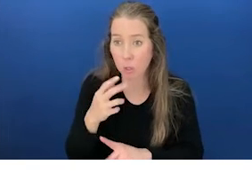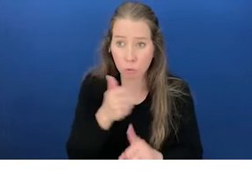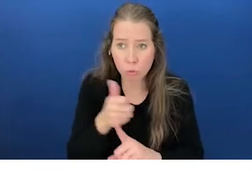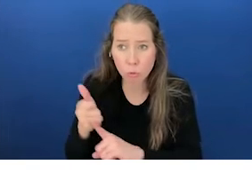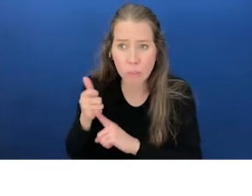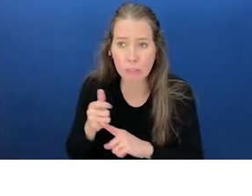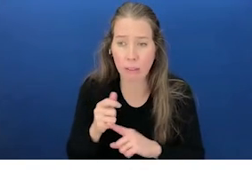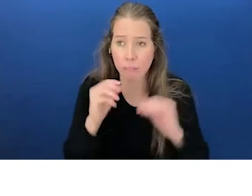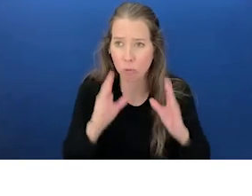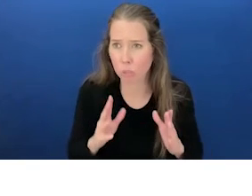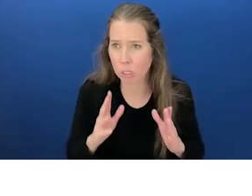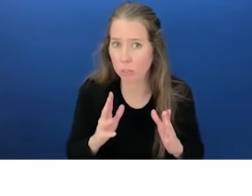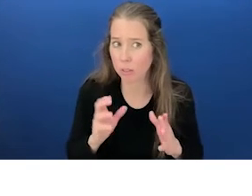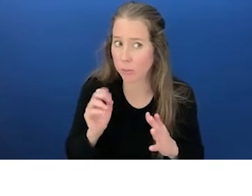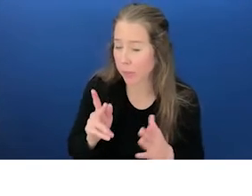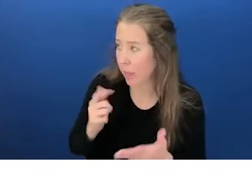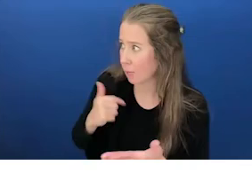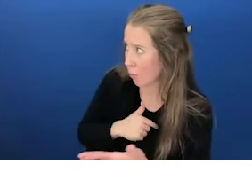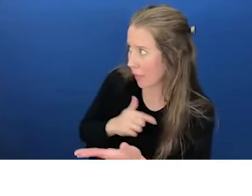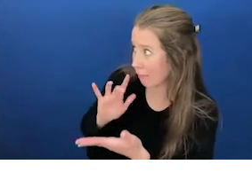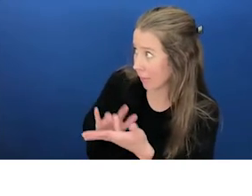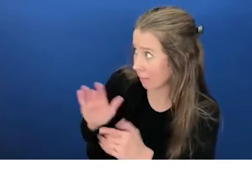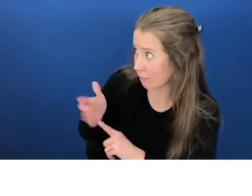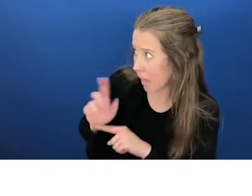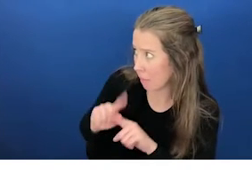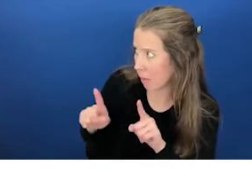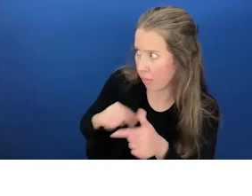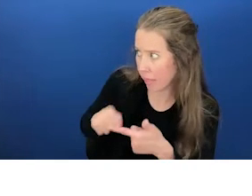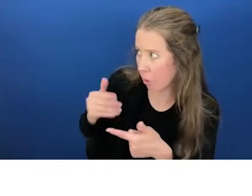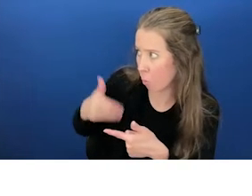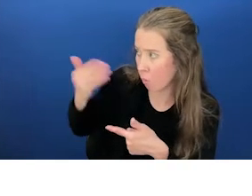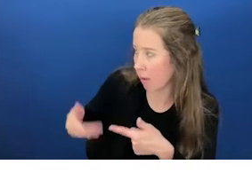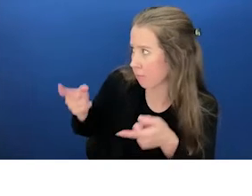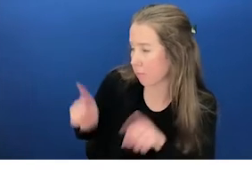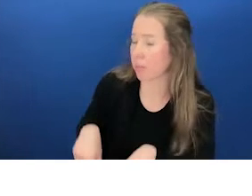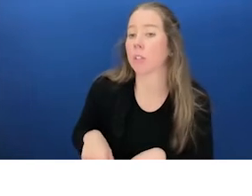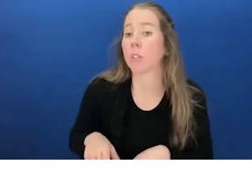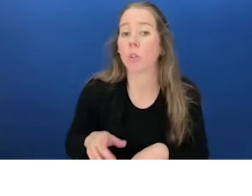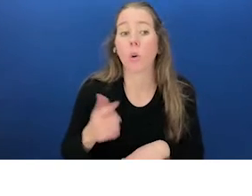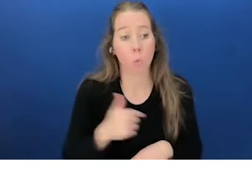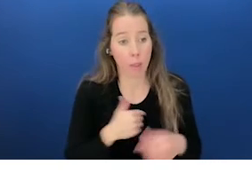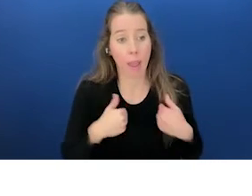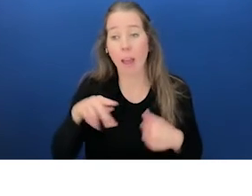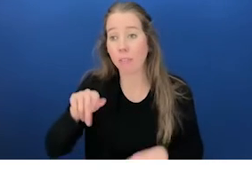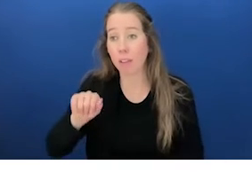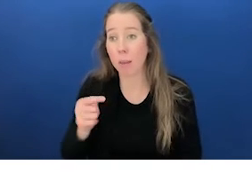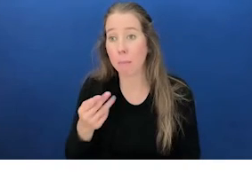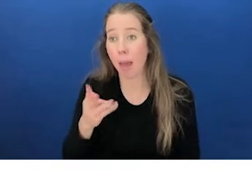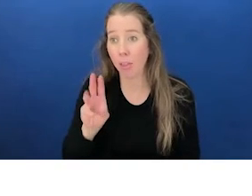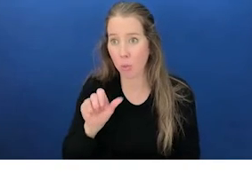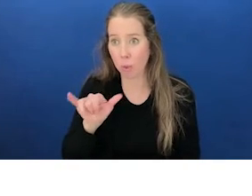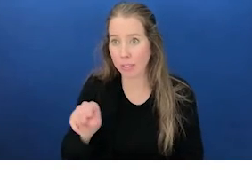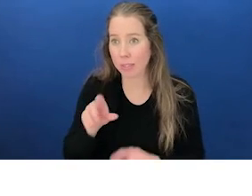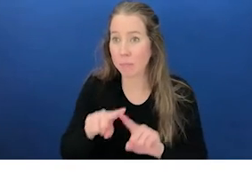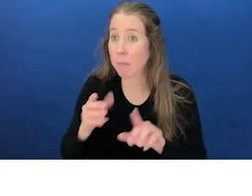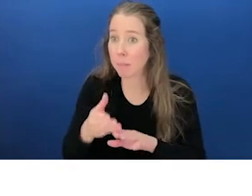kind of wonder, okay, where does it all go? Like I know we have pathways, but before we hit pathways, we actually intentionally assign these flags